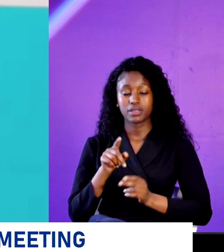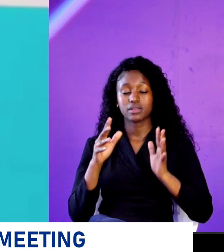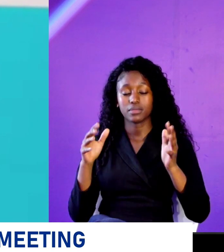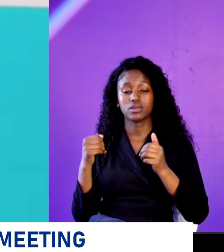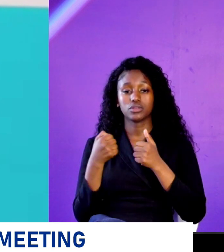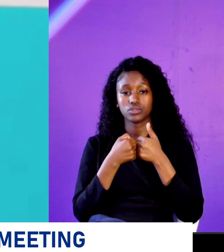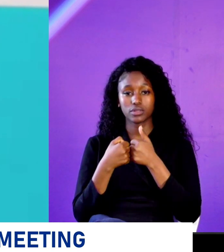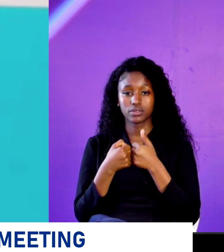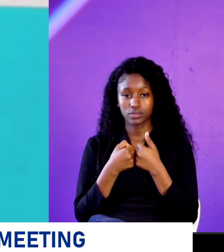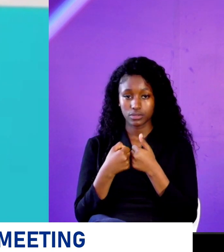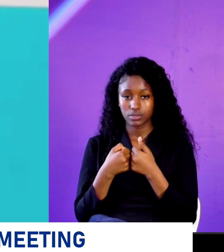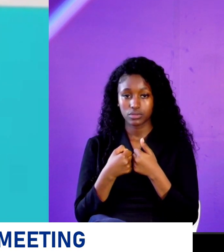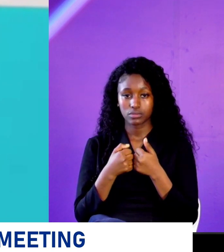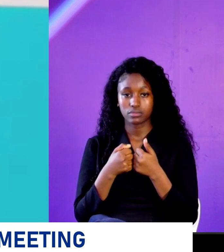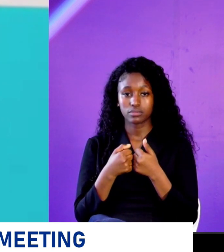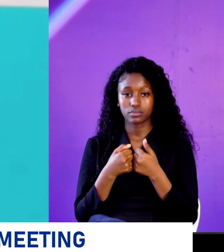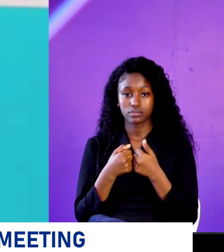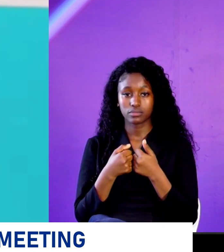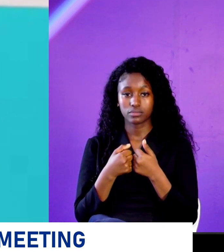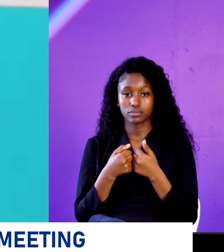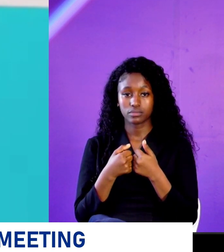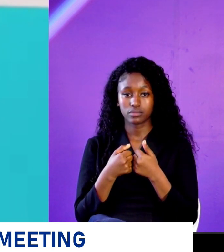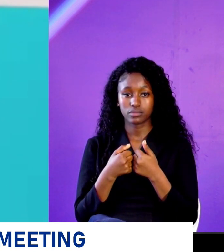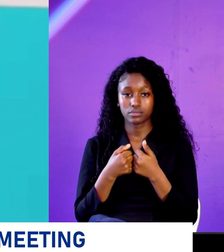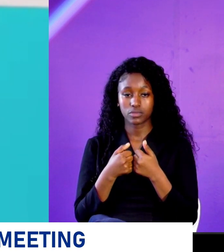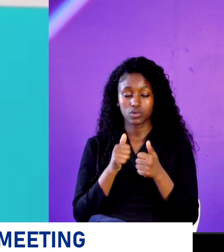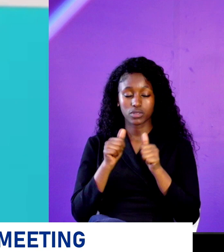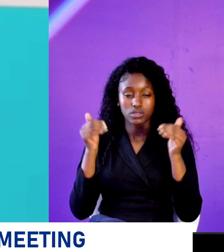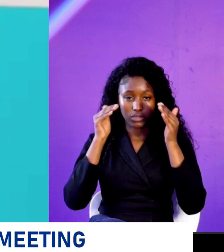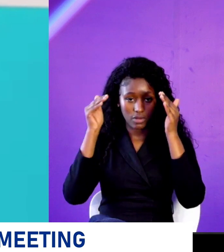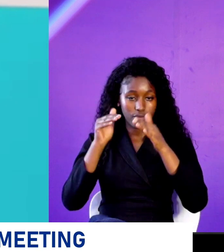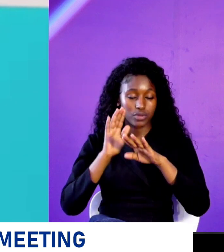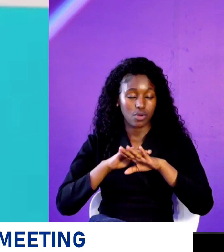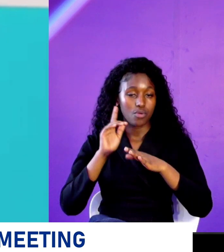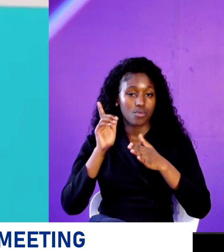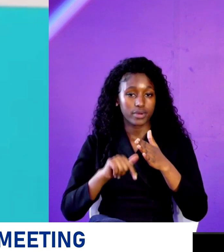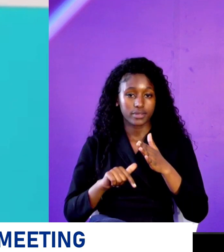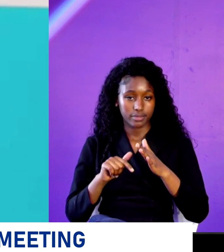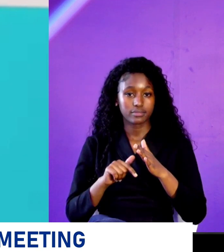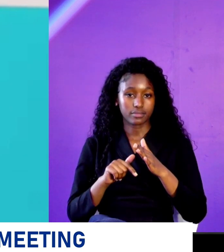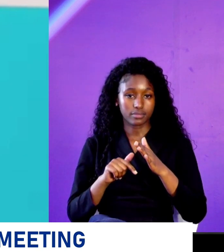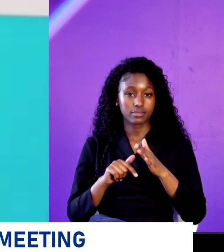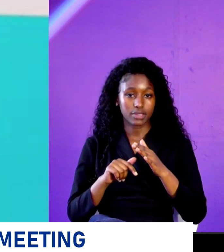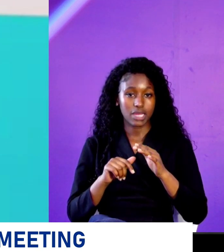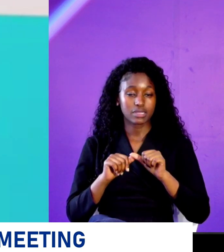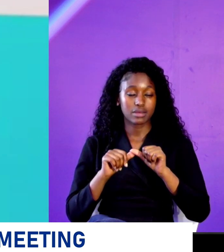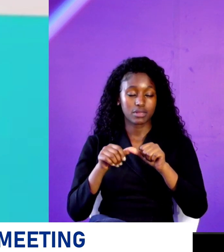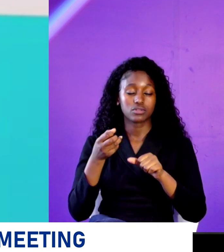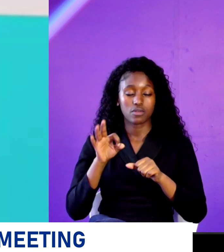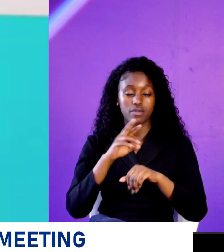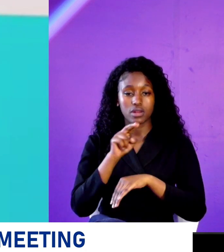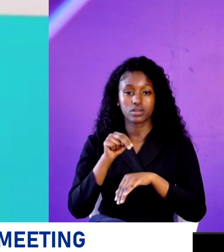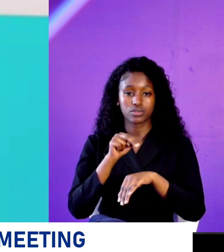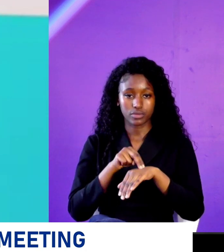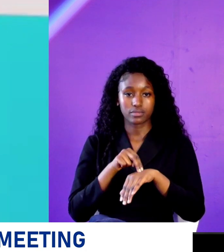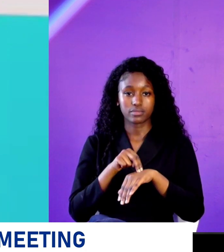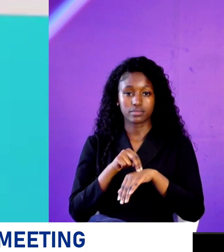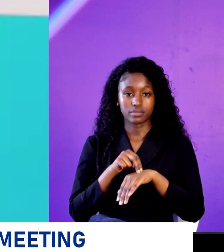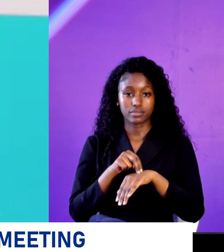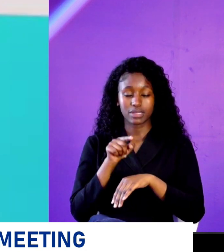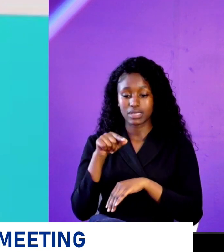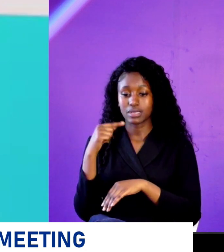production, supply, and the dignity and the stability of nations. The Green Climate